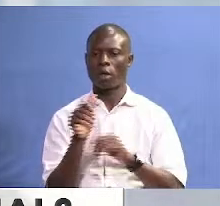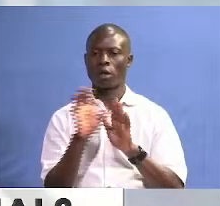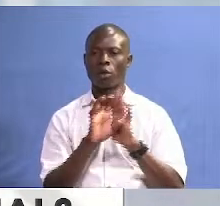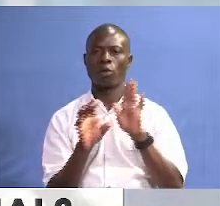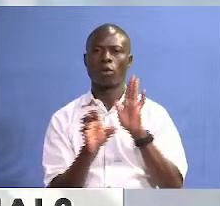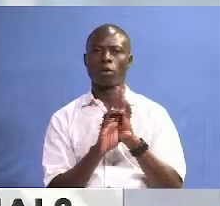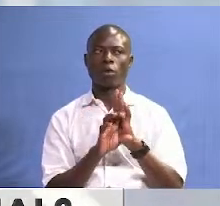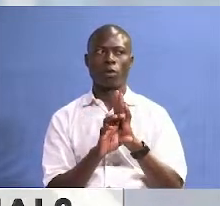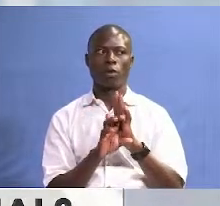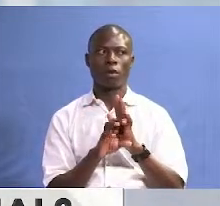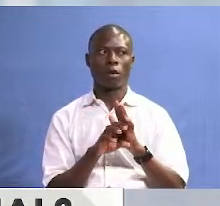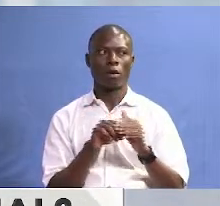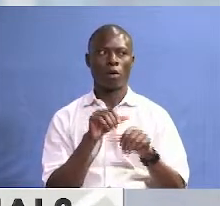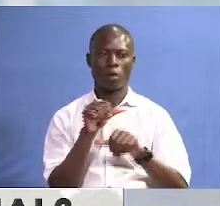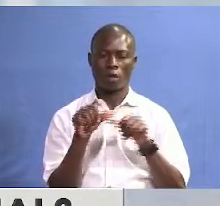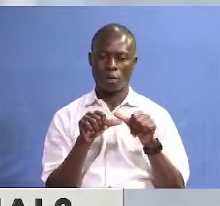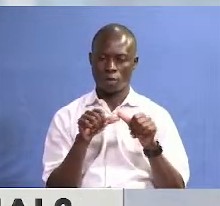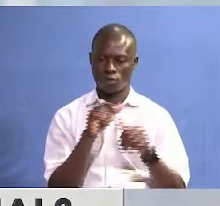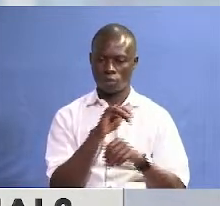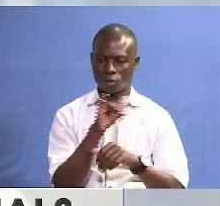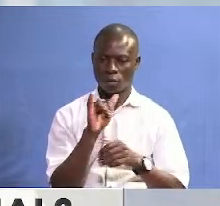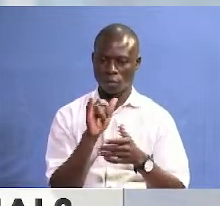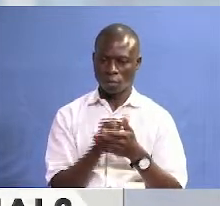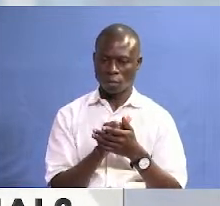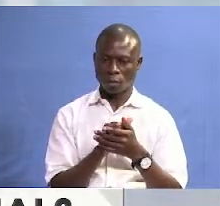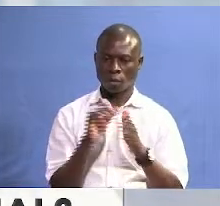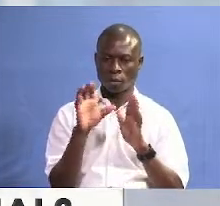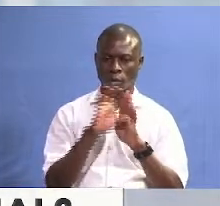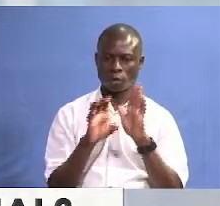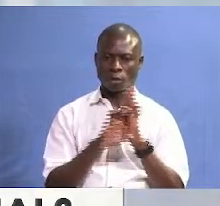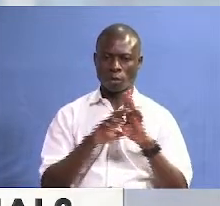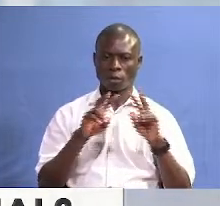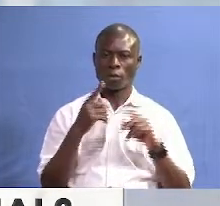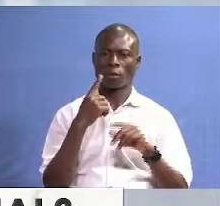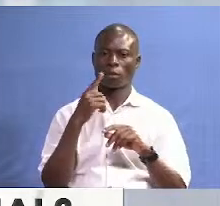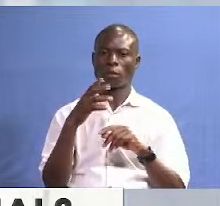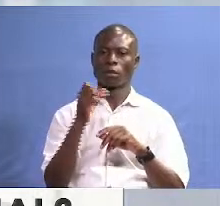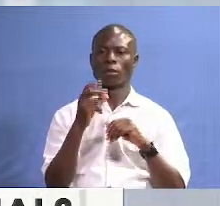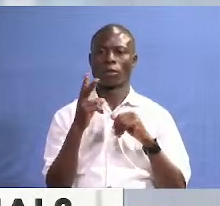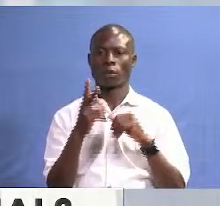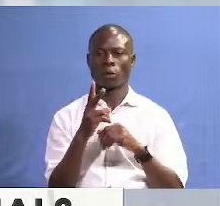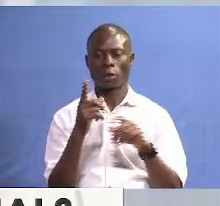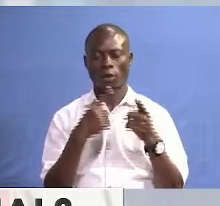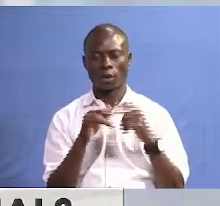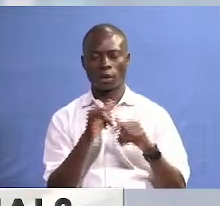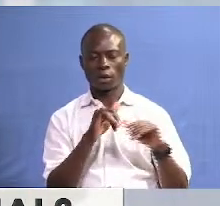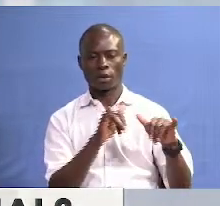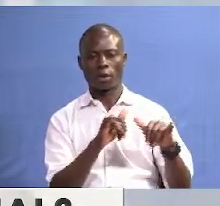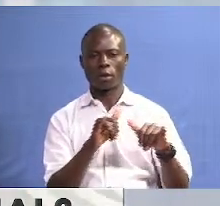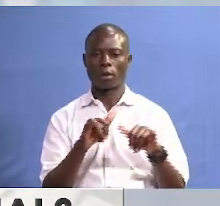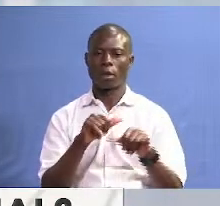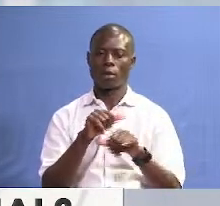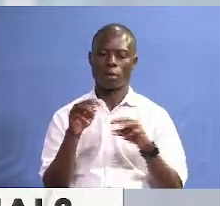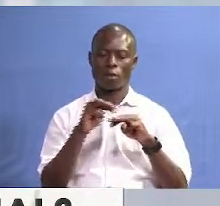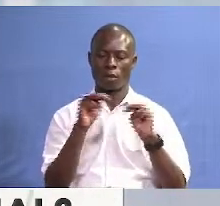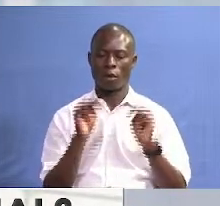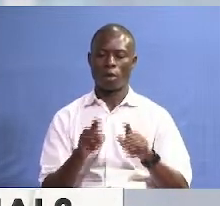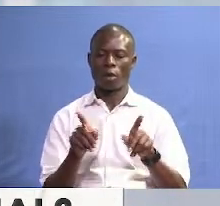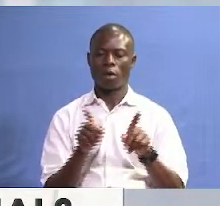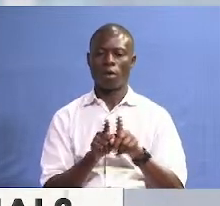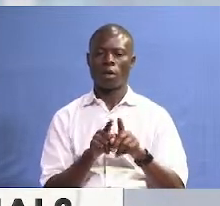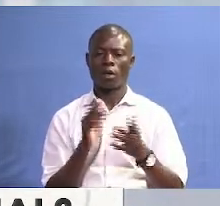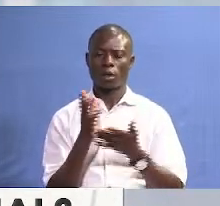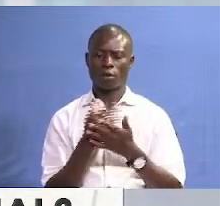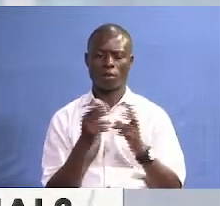Constitution, this the article, and when I cite Article 152, that lays the framework and even in some